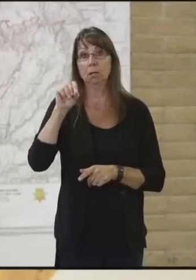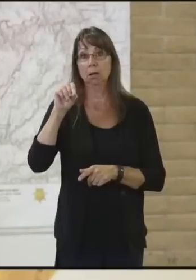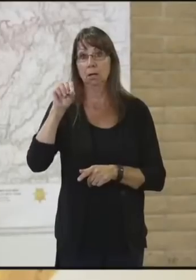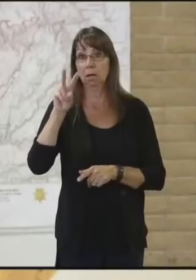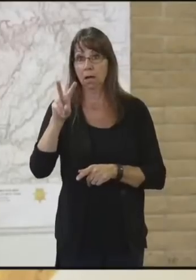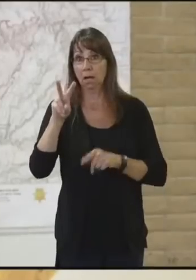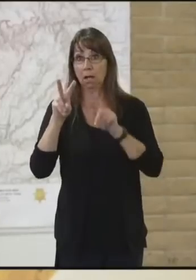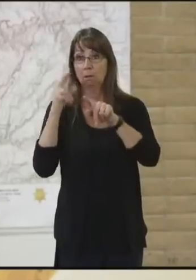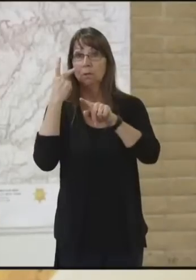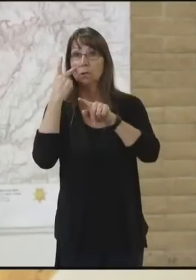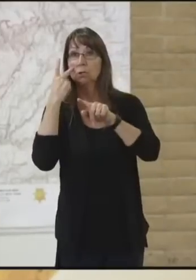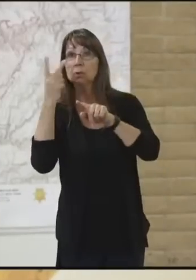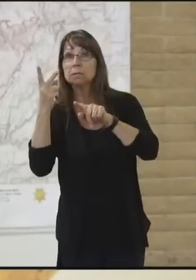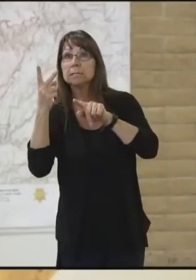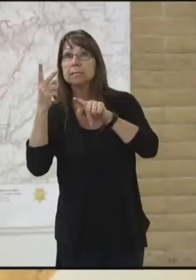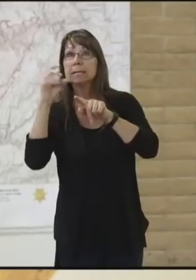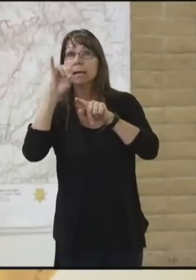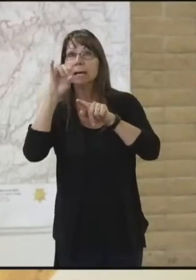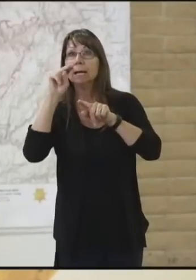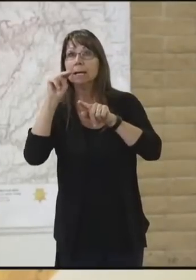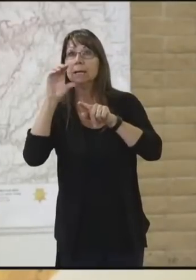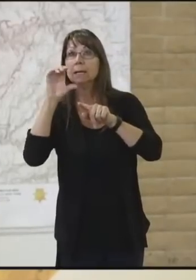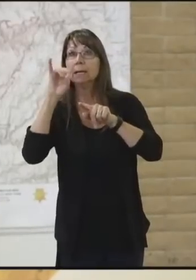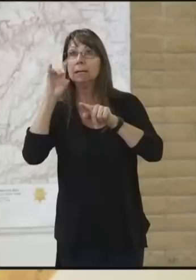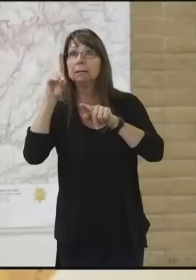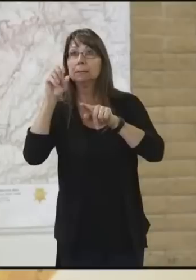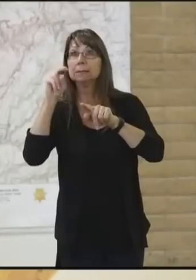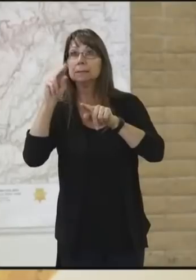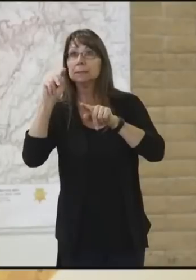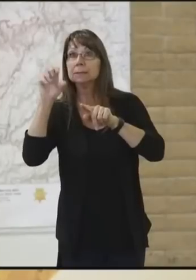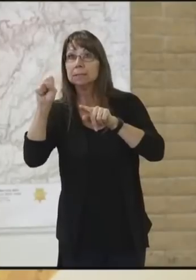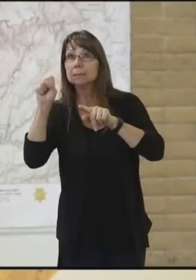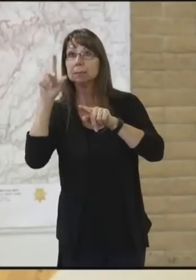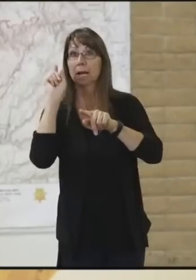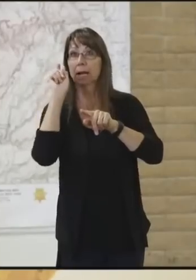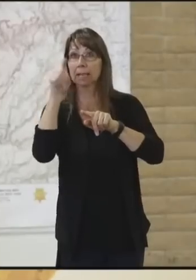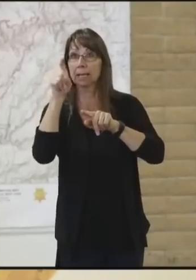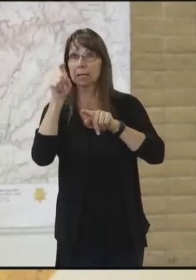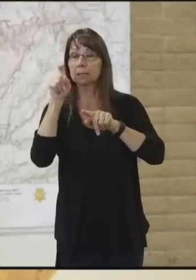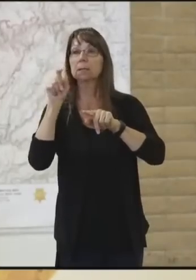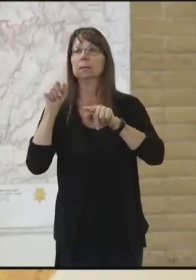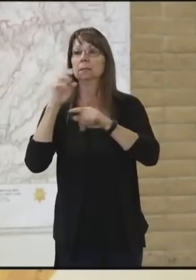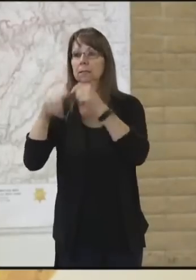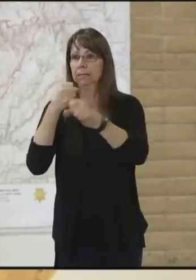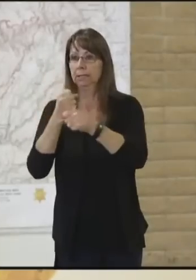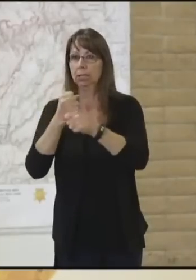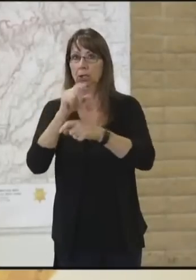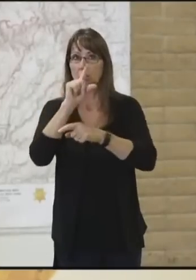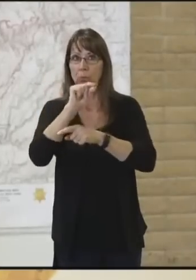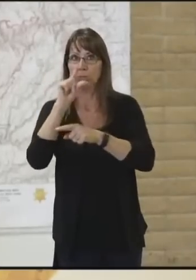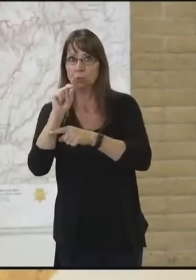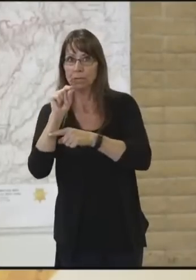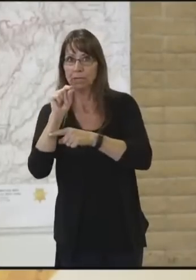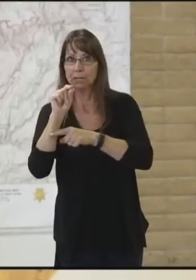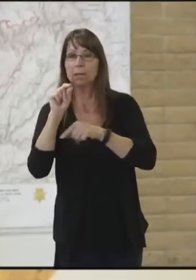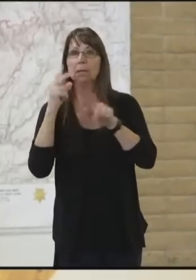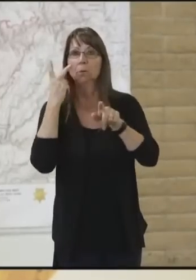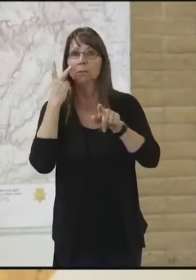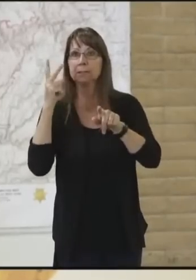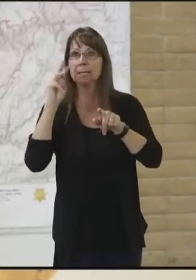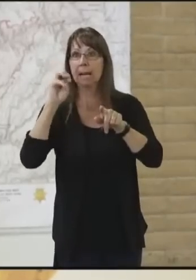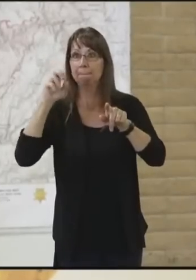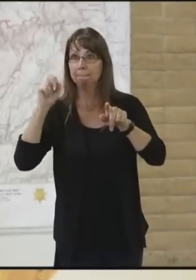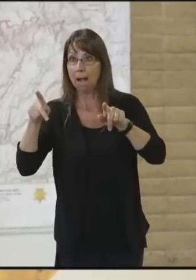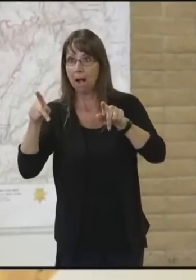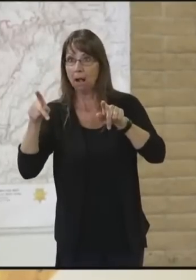tab, click on 2020, and it will have a map of the state of California. And then there's little flames all over that